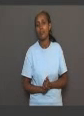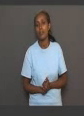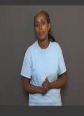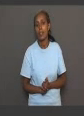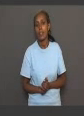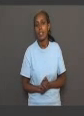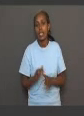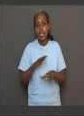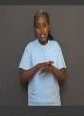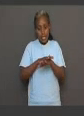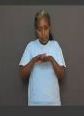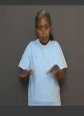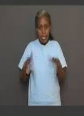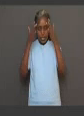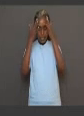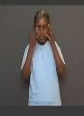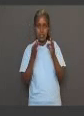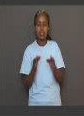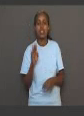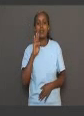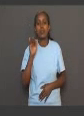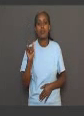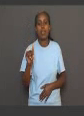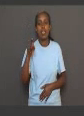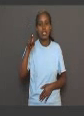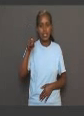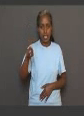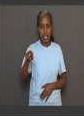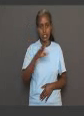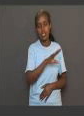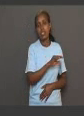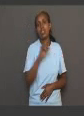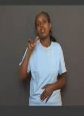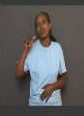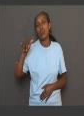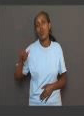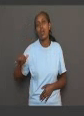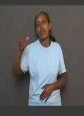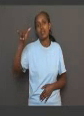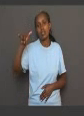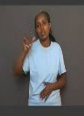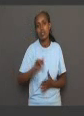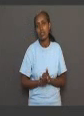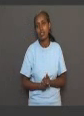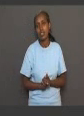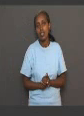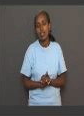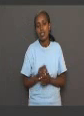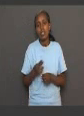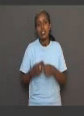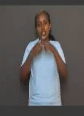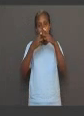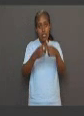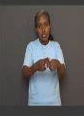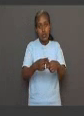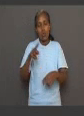The plane determined by the x and y-axis is called